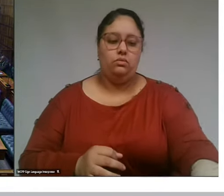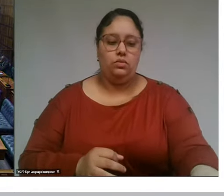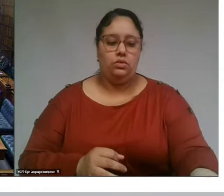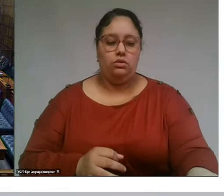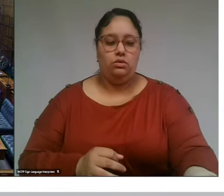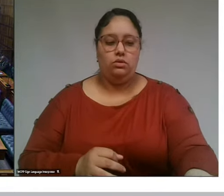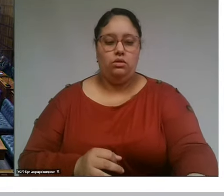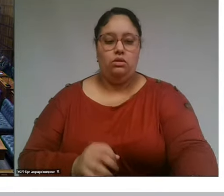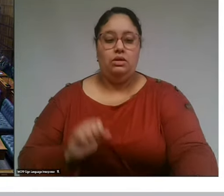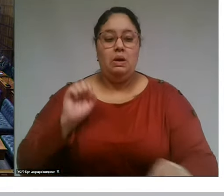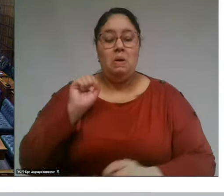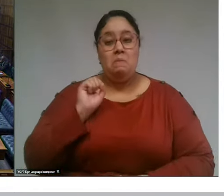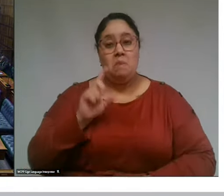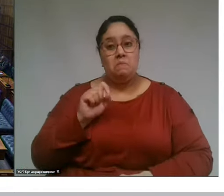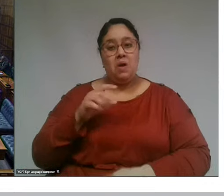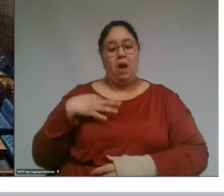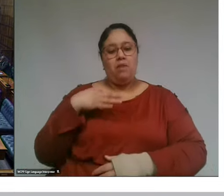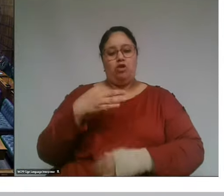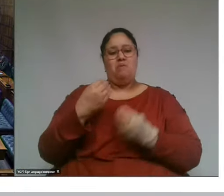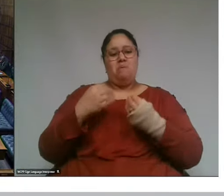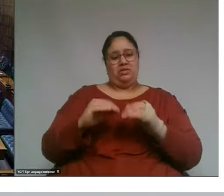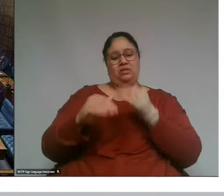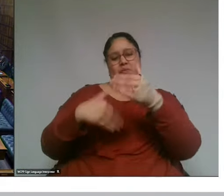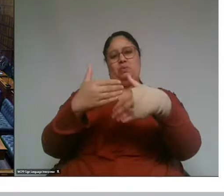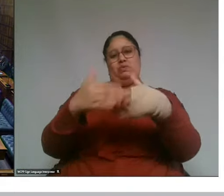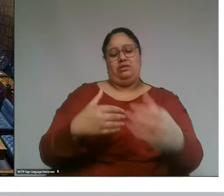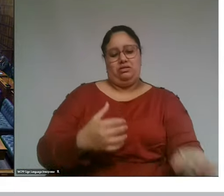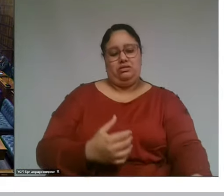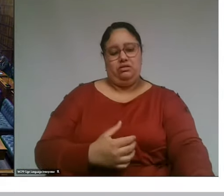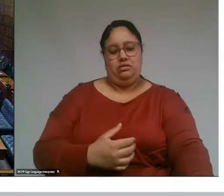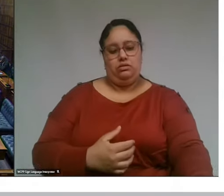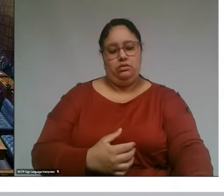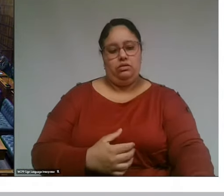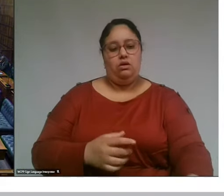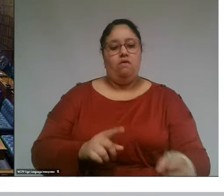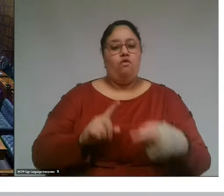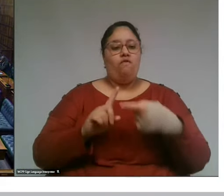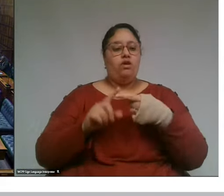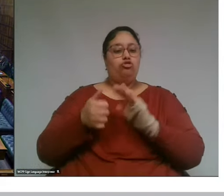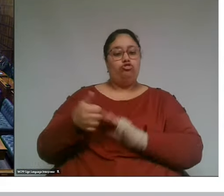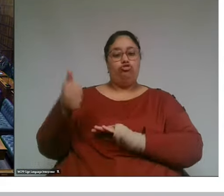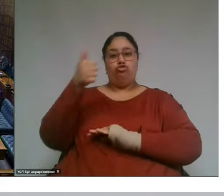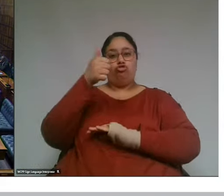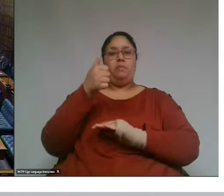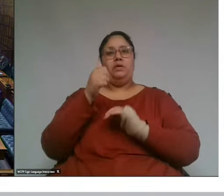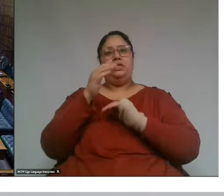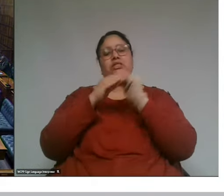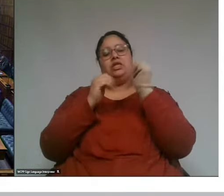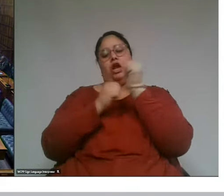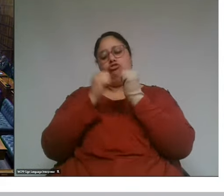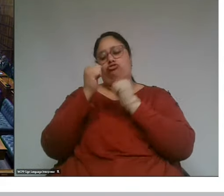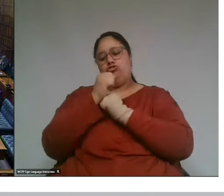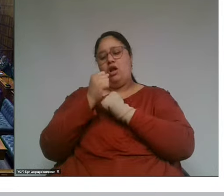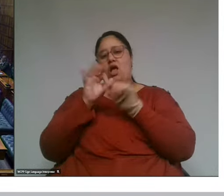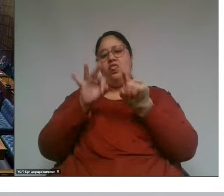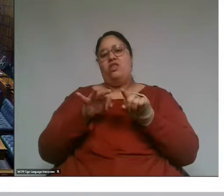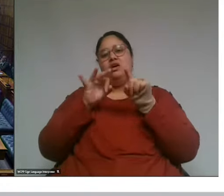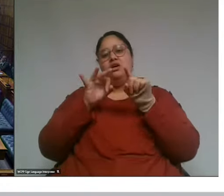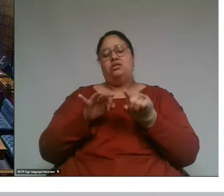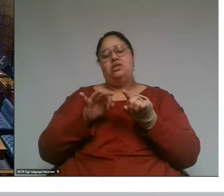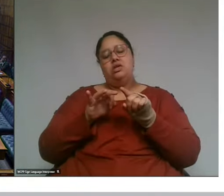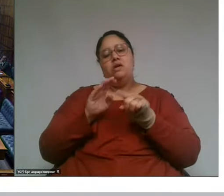process for the first top structure we have an approved amount including professional fees of 13,